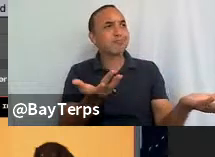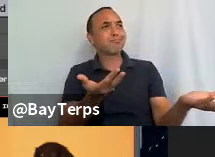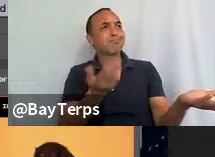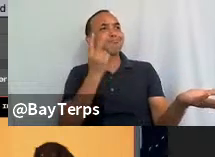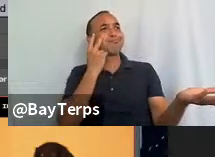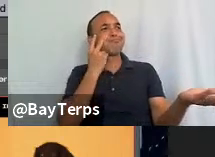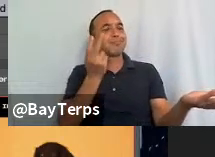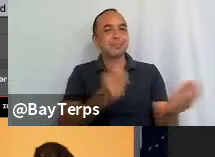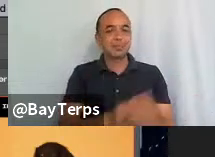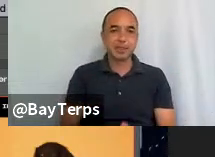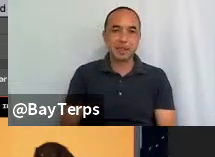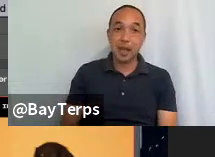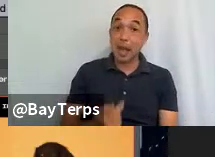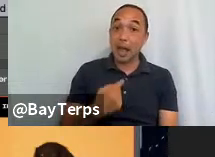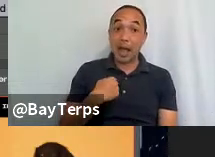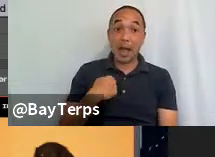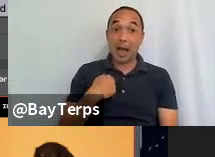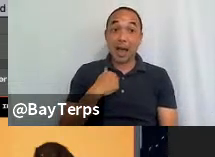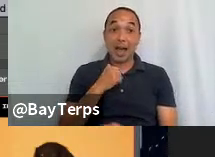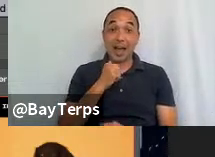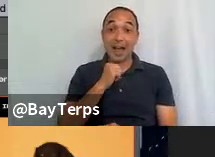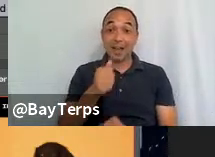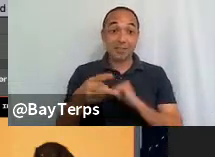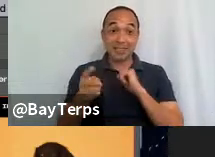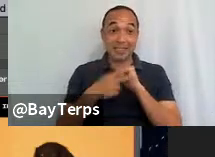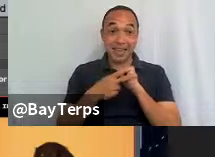an I adventure. haven't saved at all. Save.